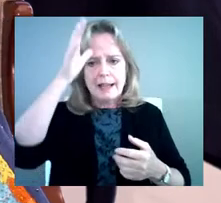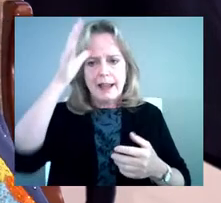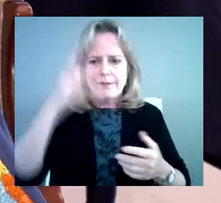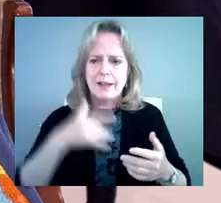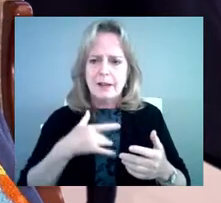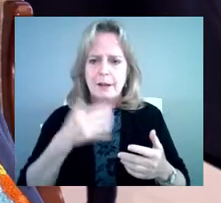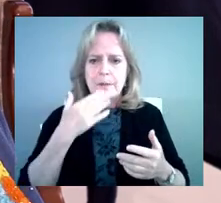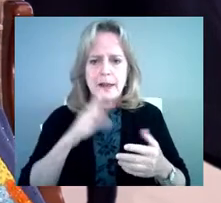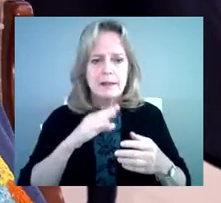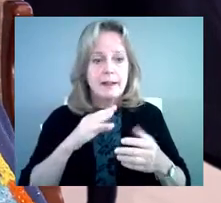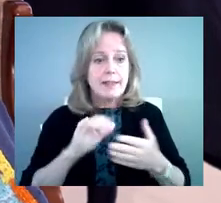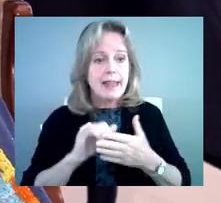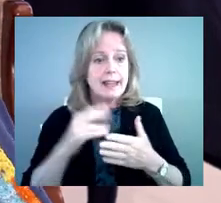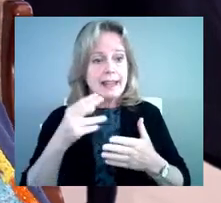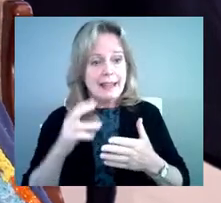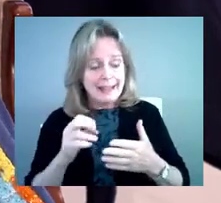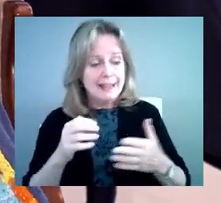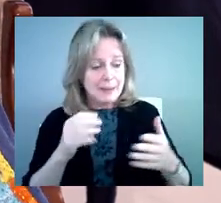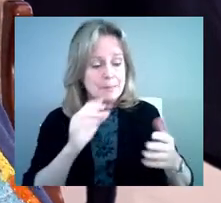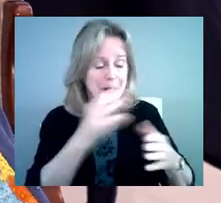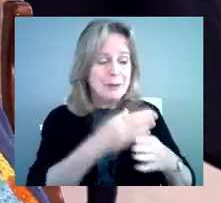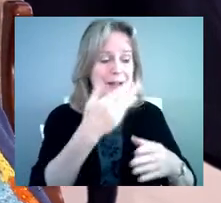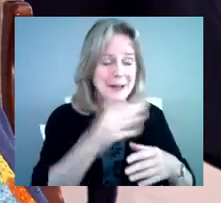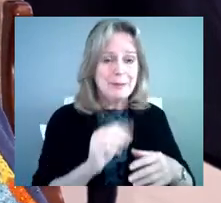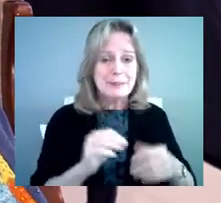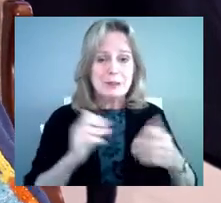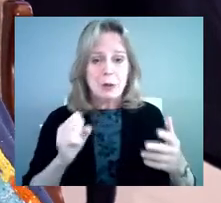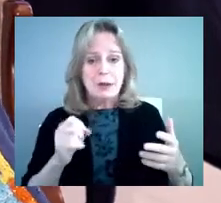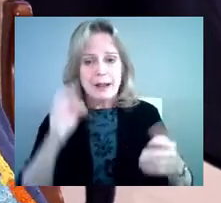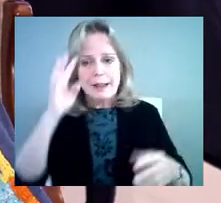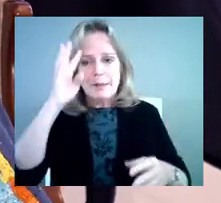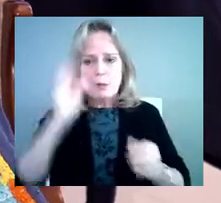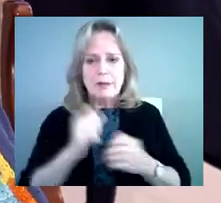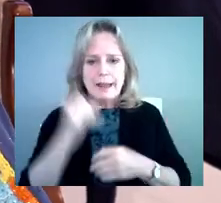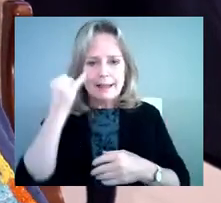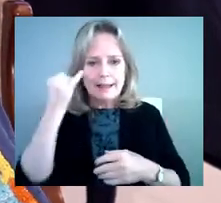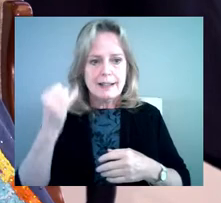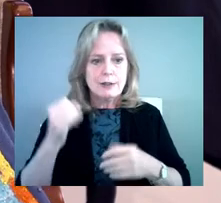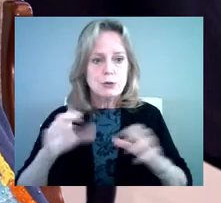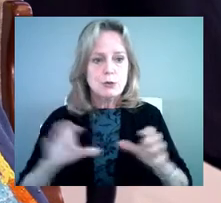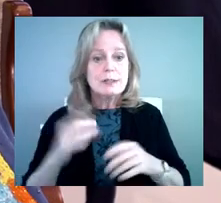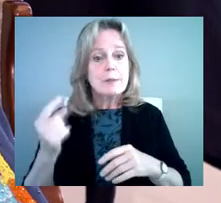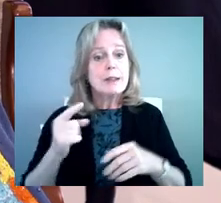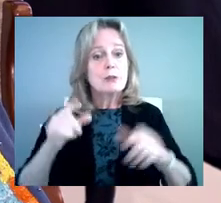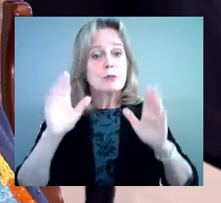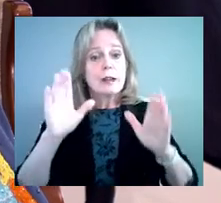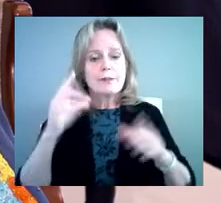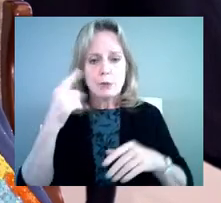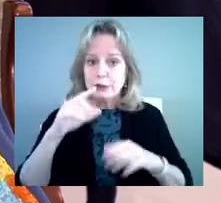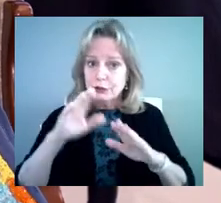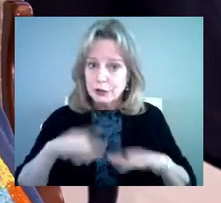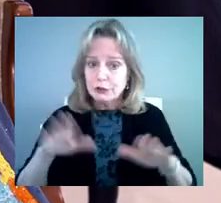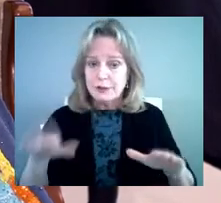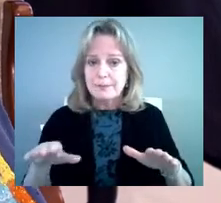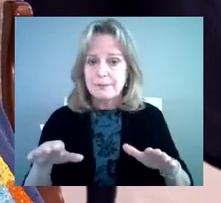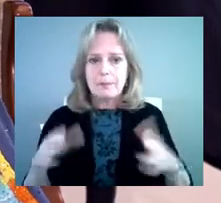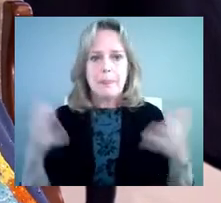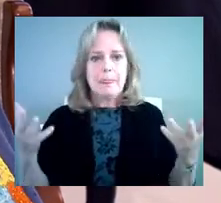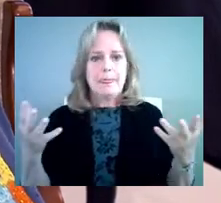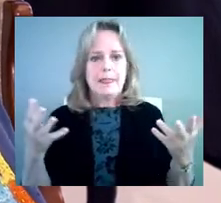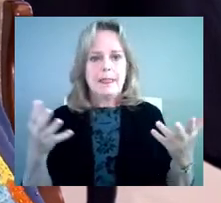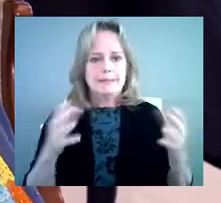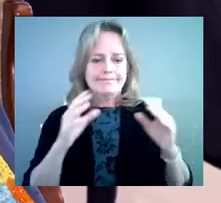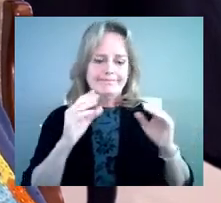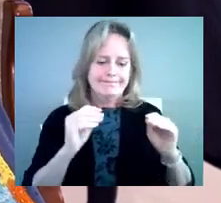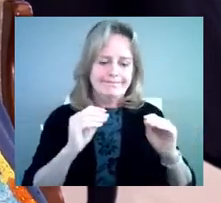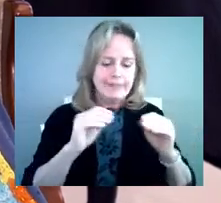by the fact that he was bothered with it. So I came up with the idea to do something great where children could learn to read